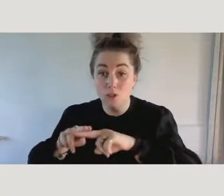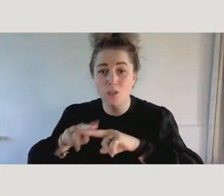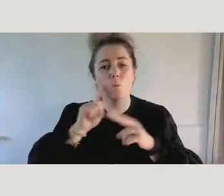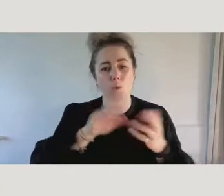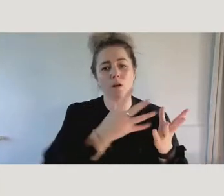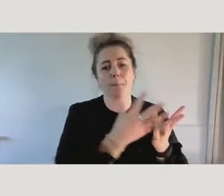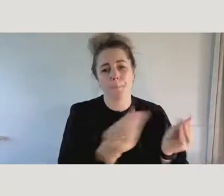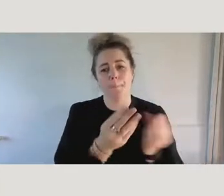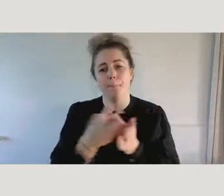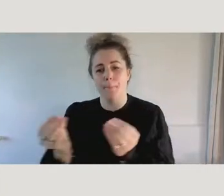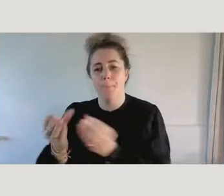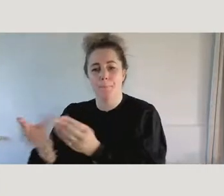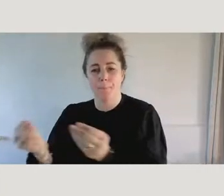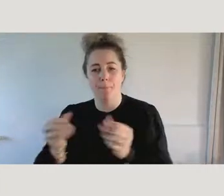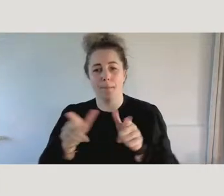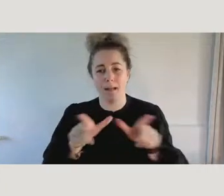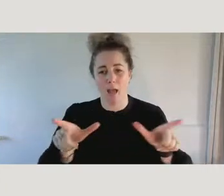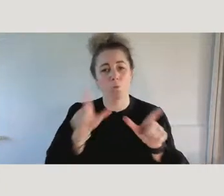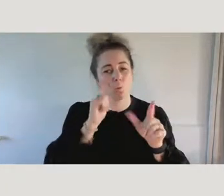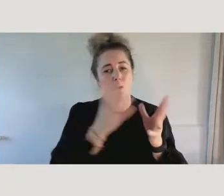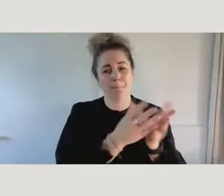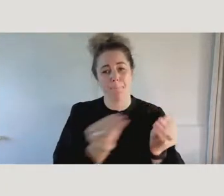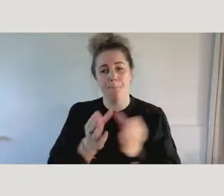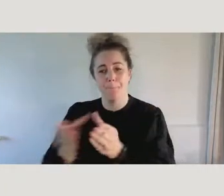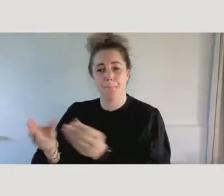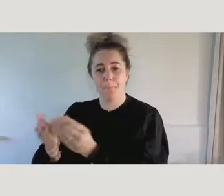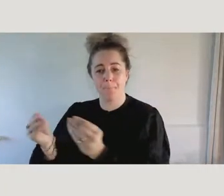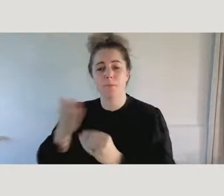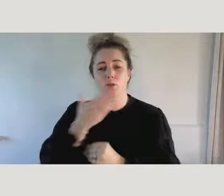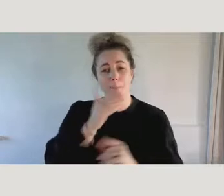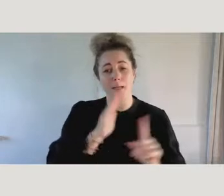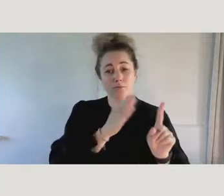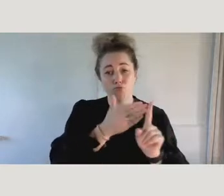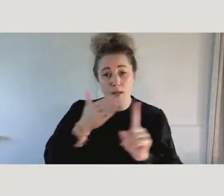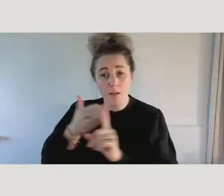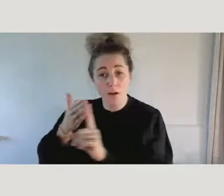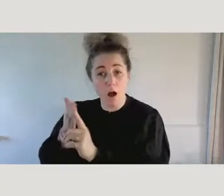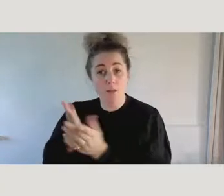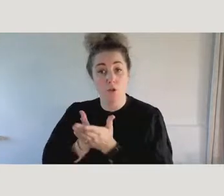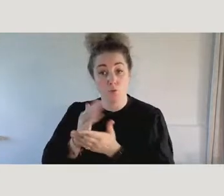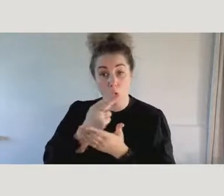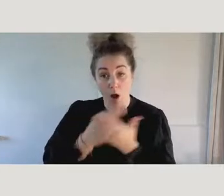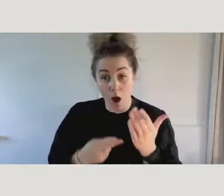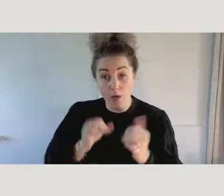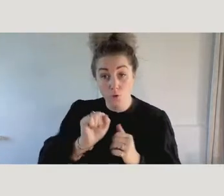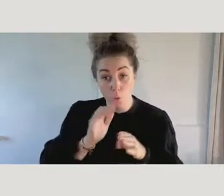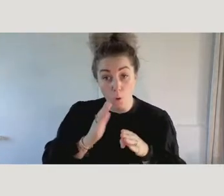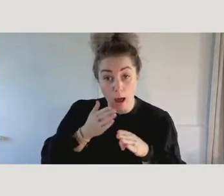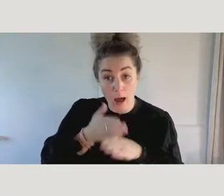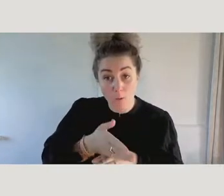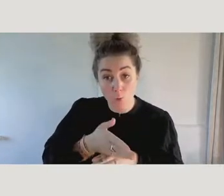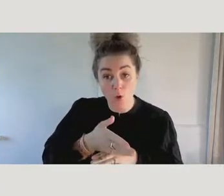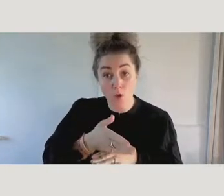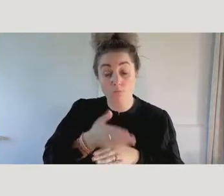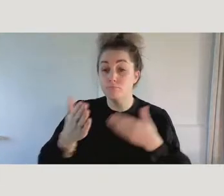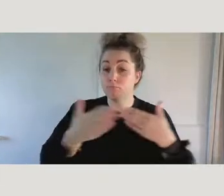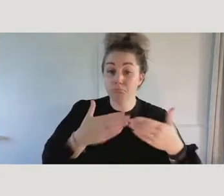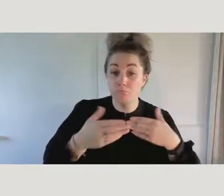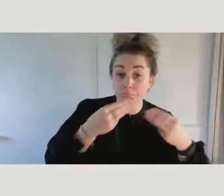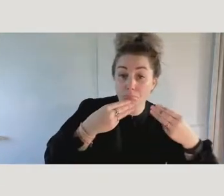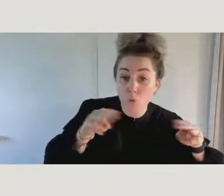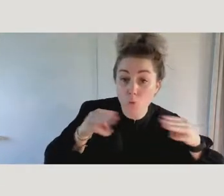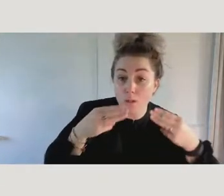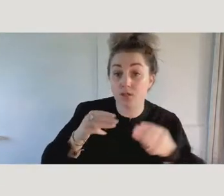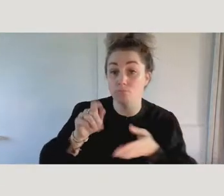die so I'm asking that we recognize that through the Arts and through your efforts whether it be music whether it be